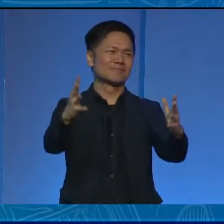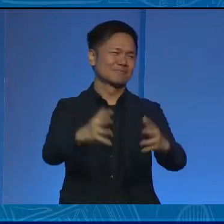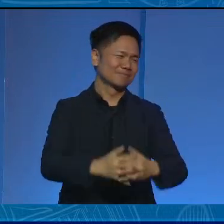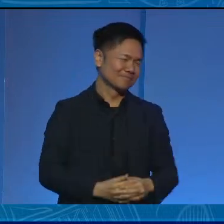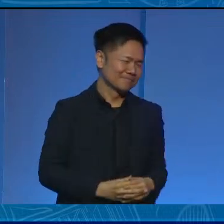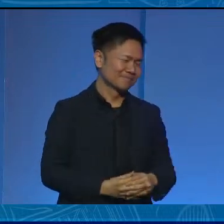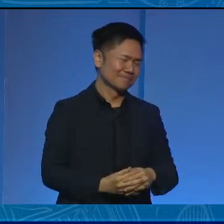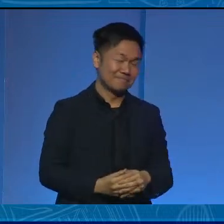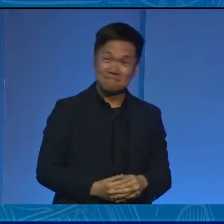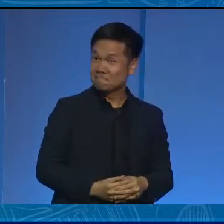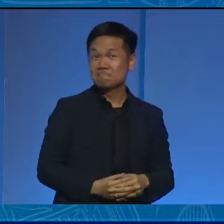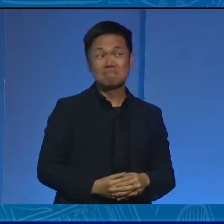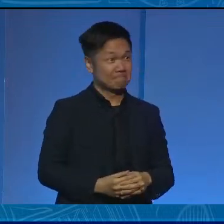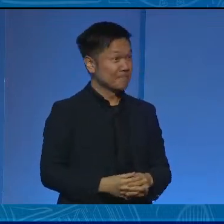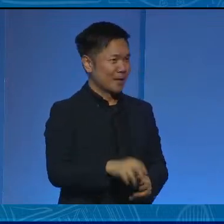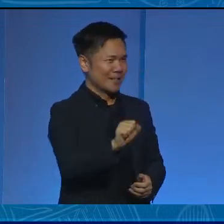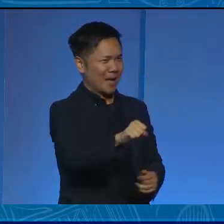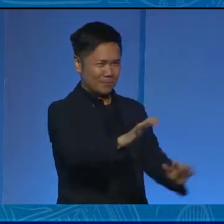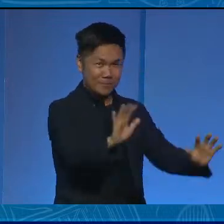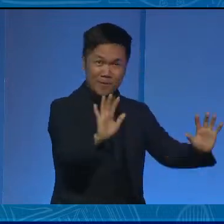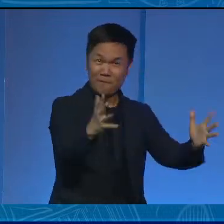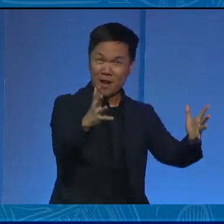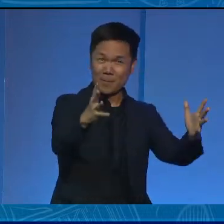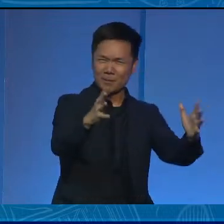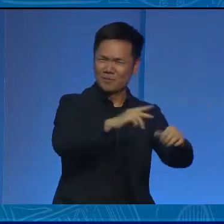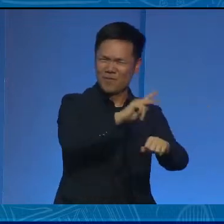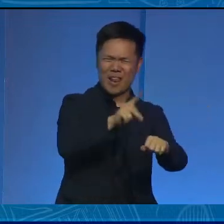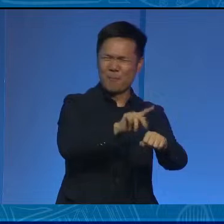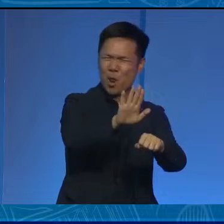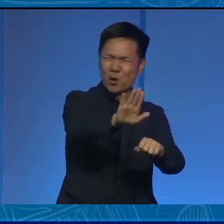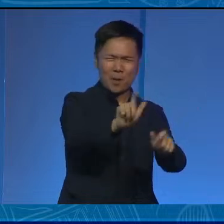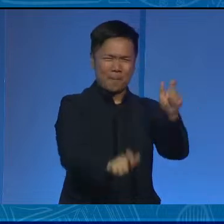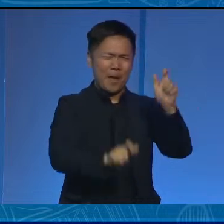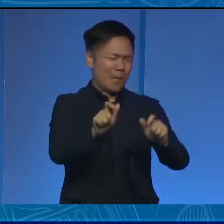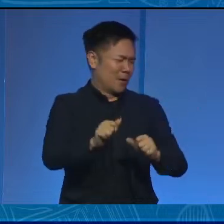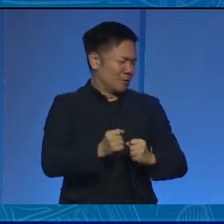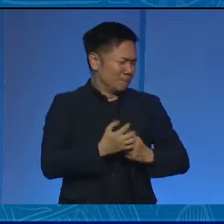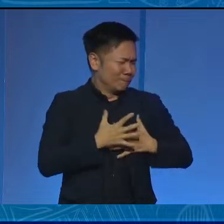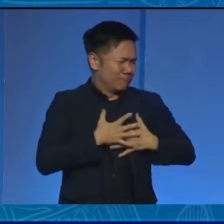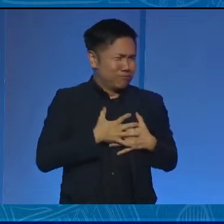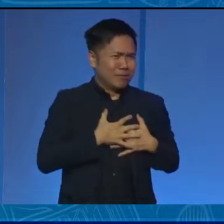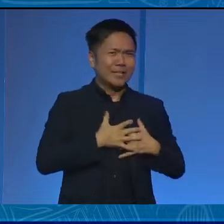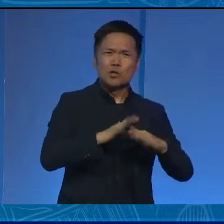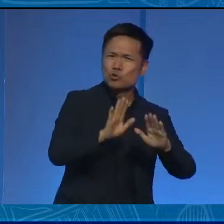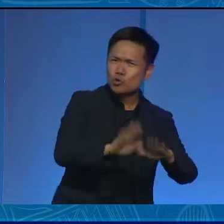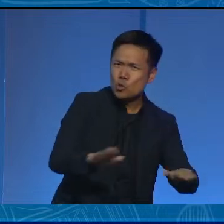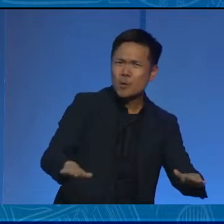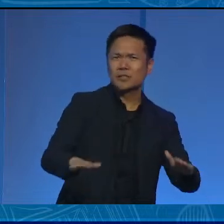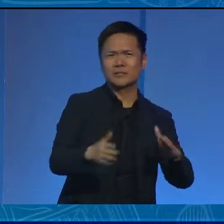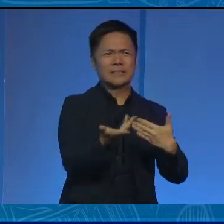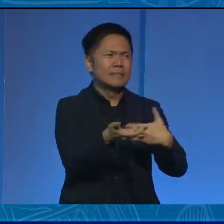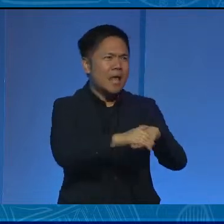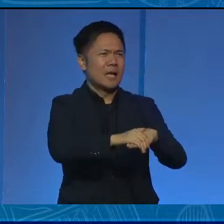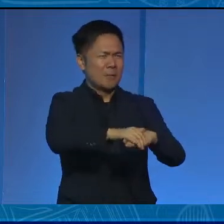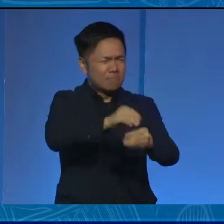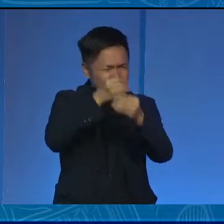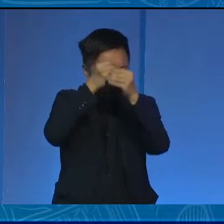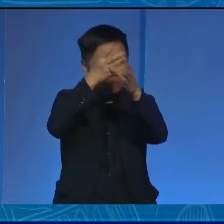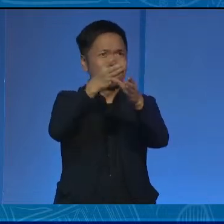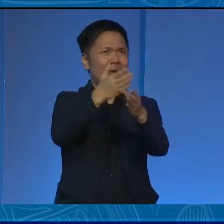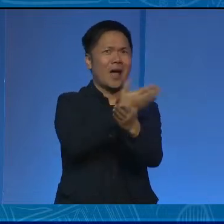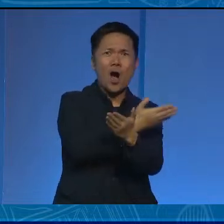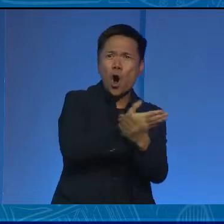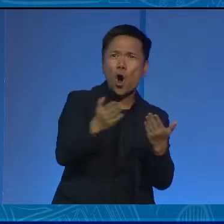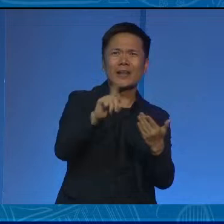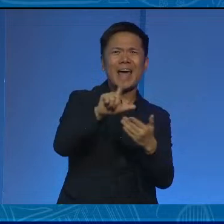so really, I applaud the Filipino spirit, the school children, the experts, the LOs who've been